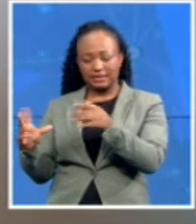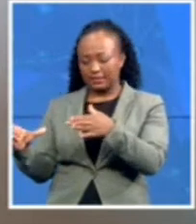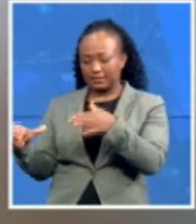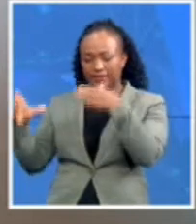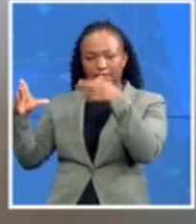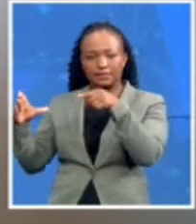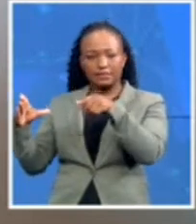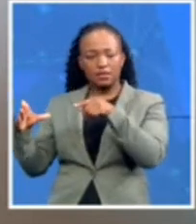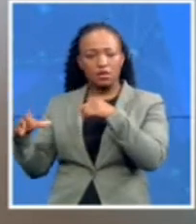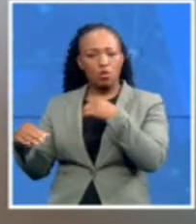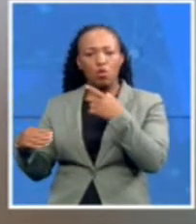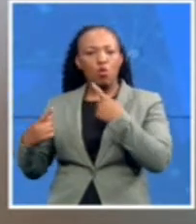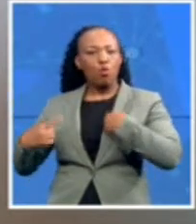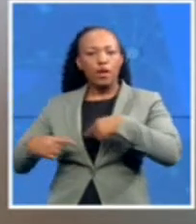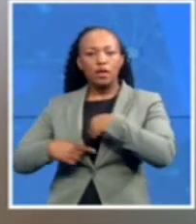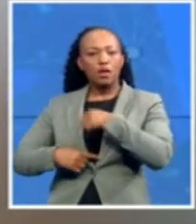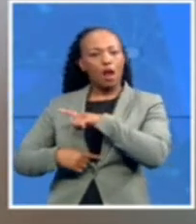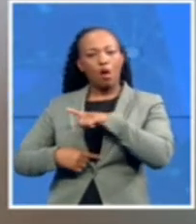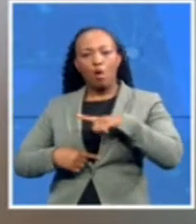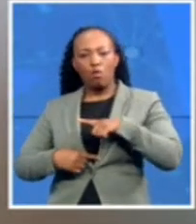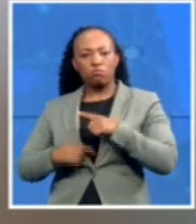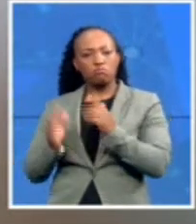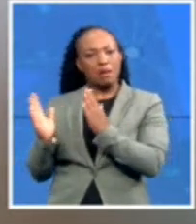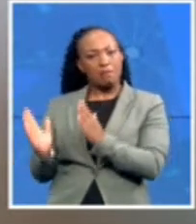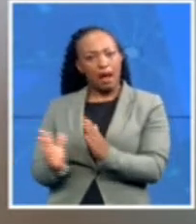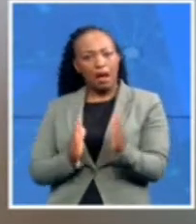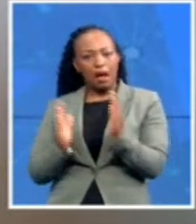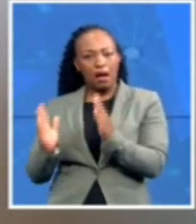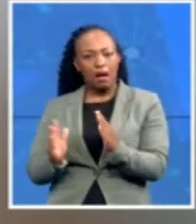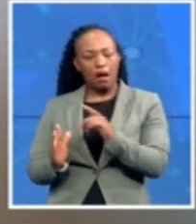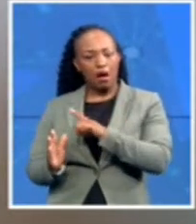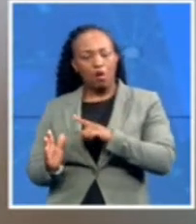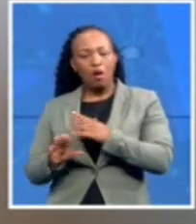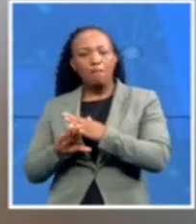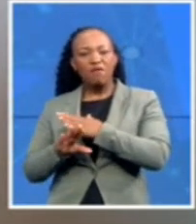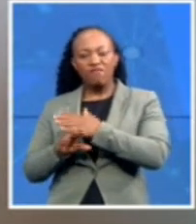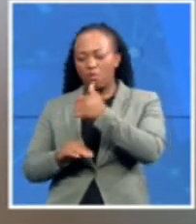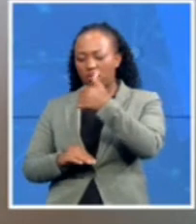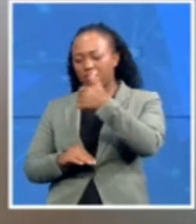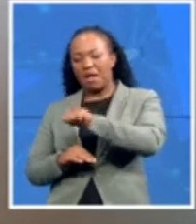before we pull the trigger on the project to kick off.